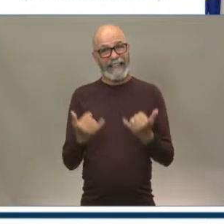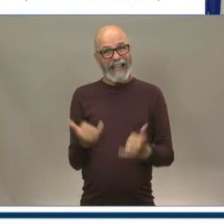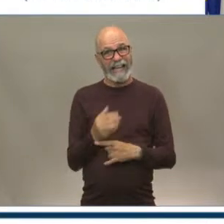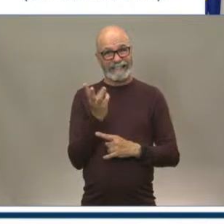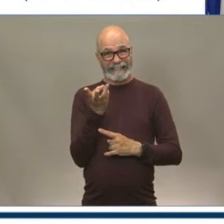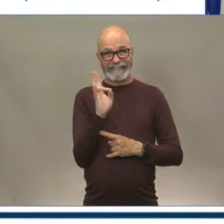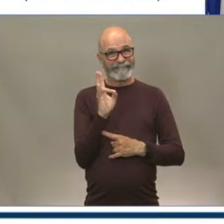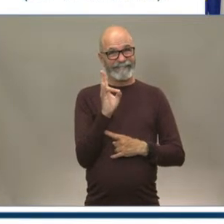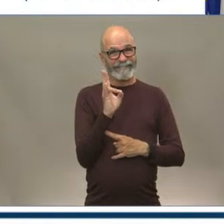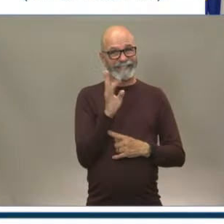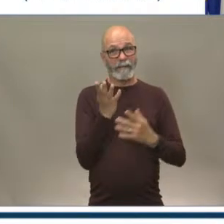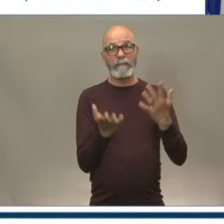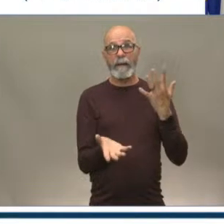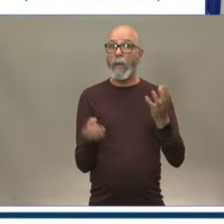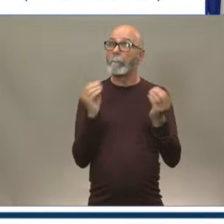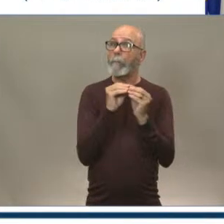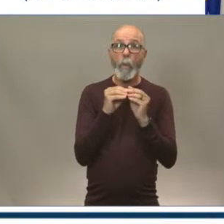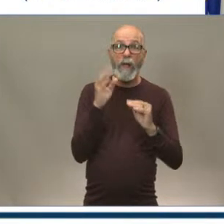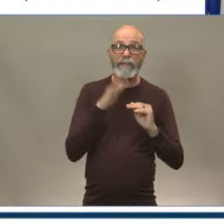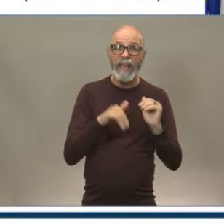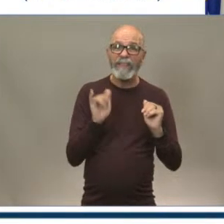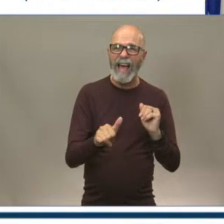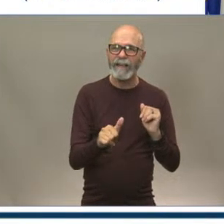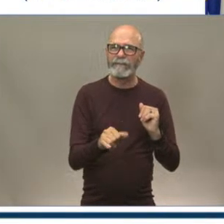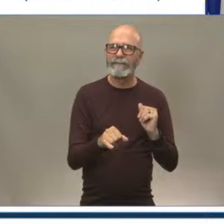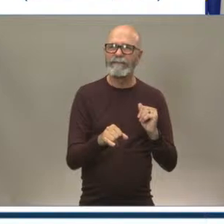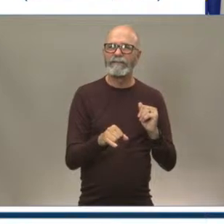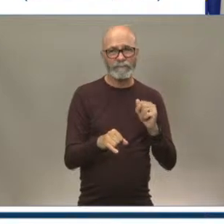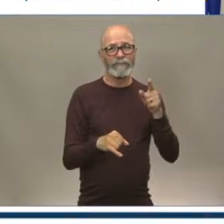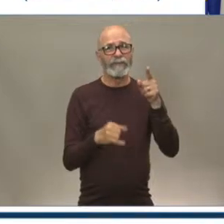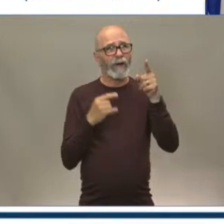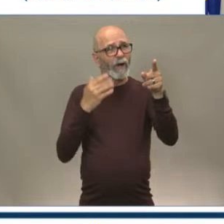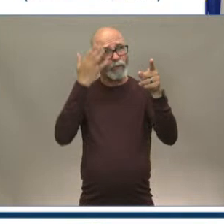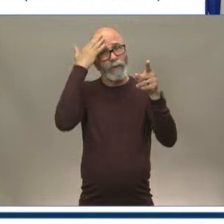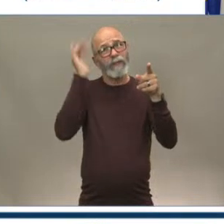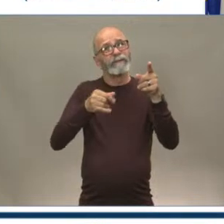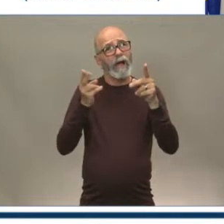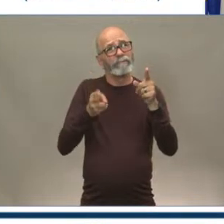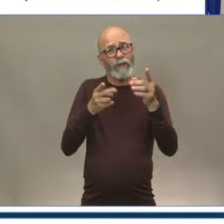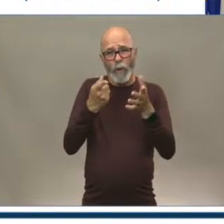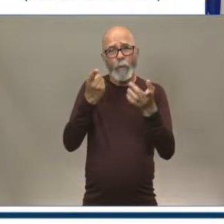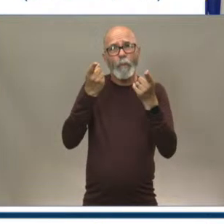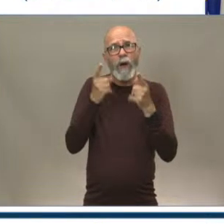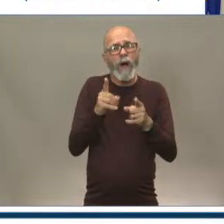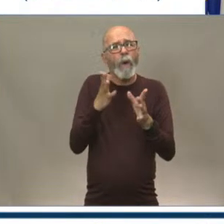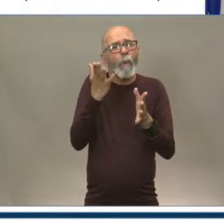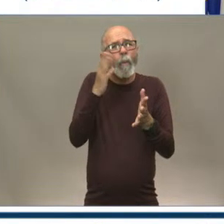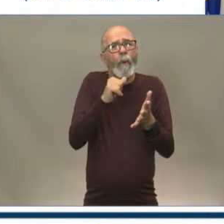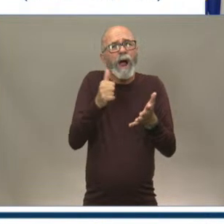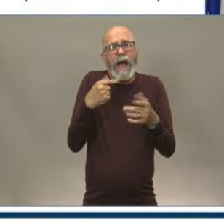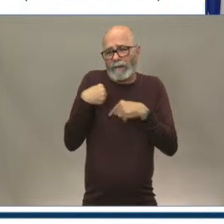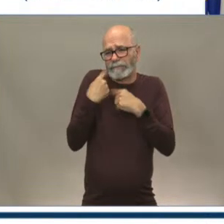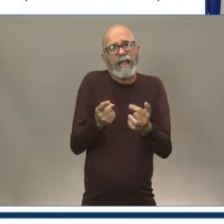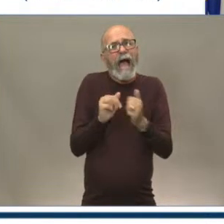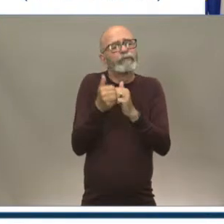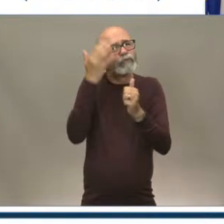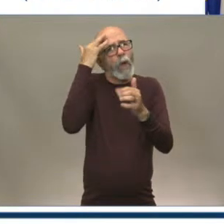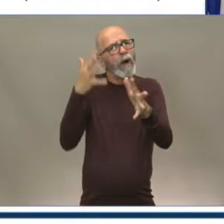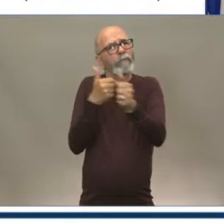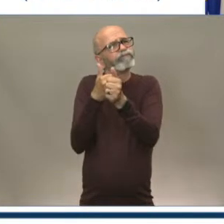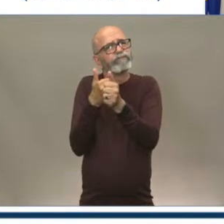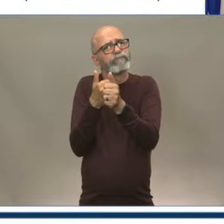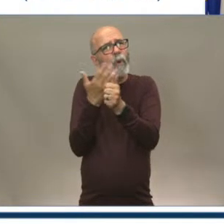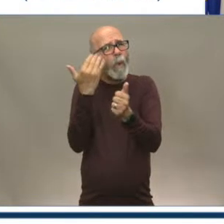about this problem? And again, could you give us more information as to exactly why this is happening? So we learned